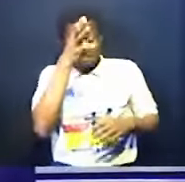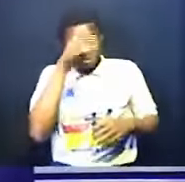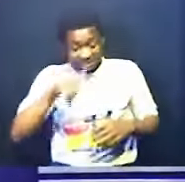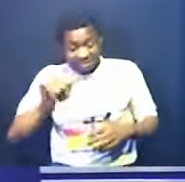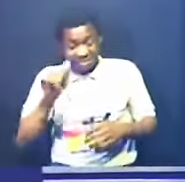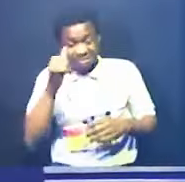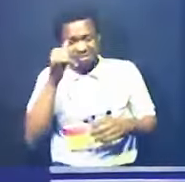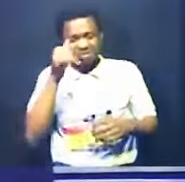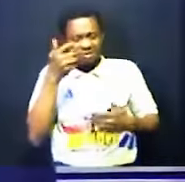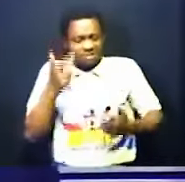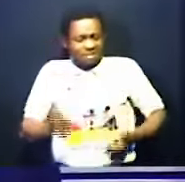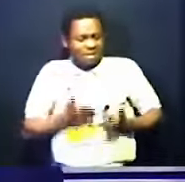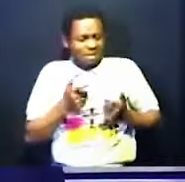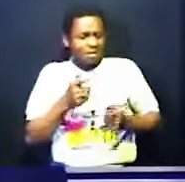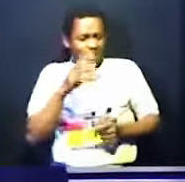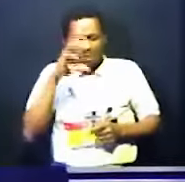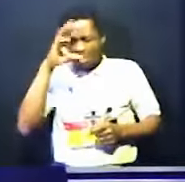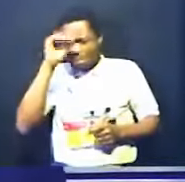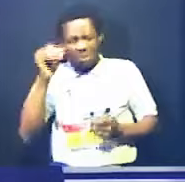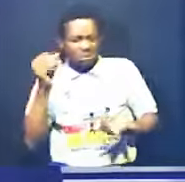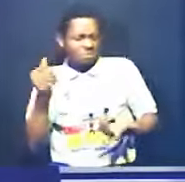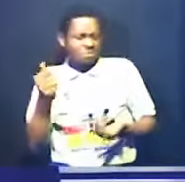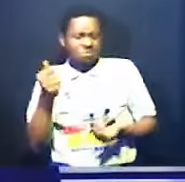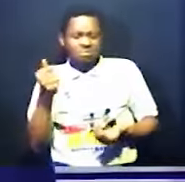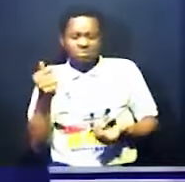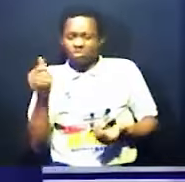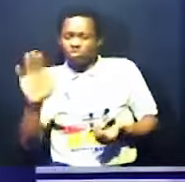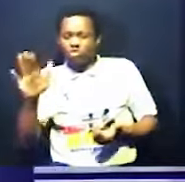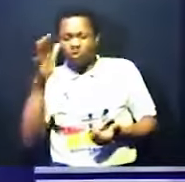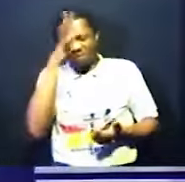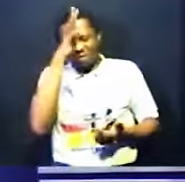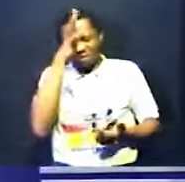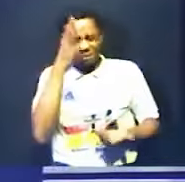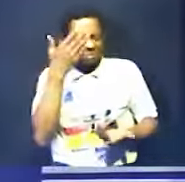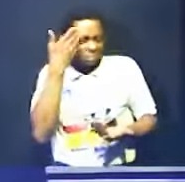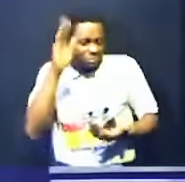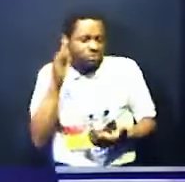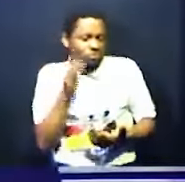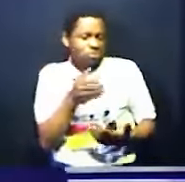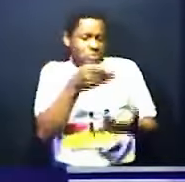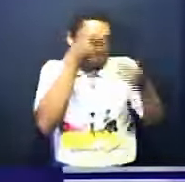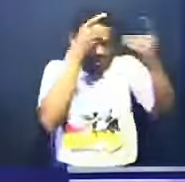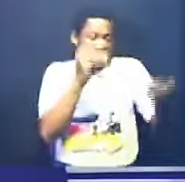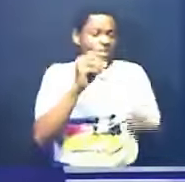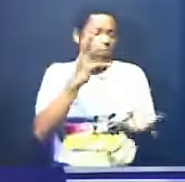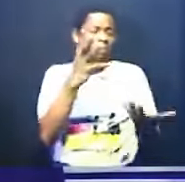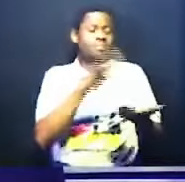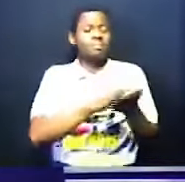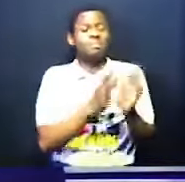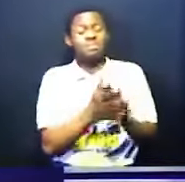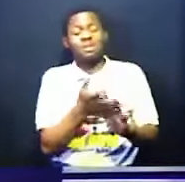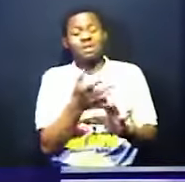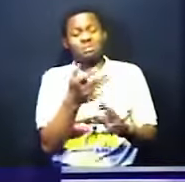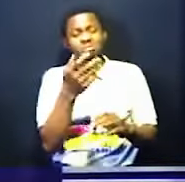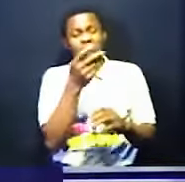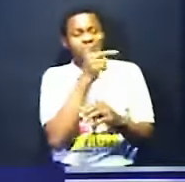not aware of what he's trying to do, he wants to exert himself over Israel as the king.